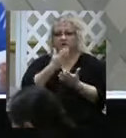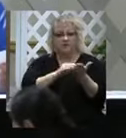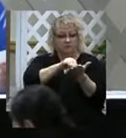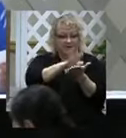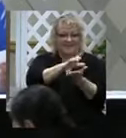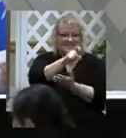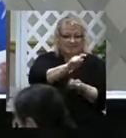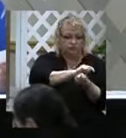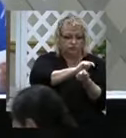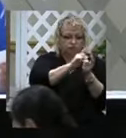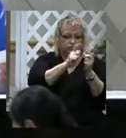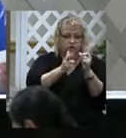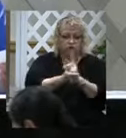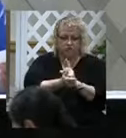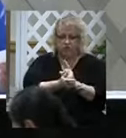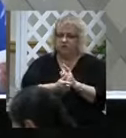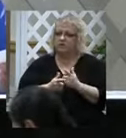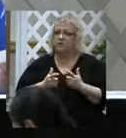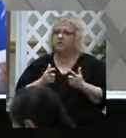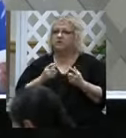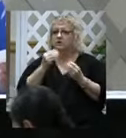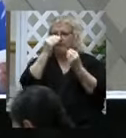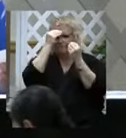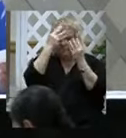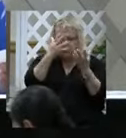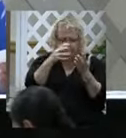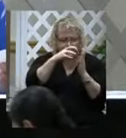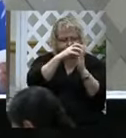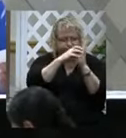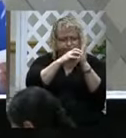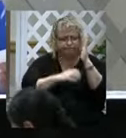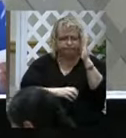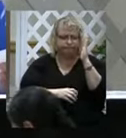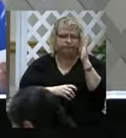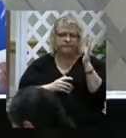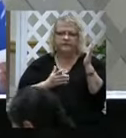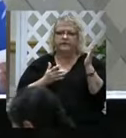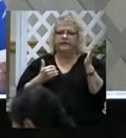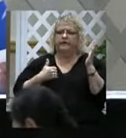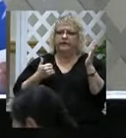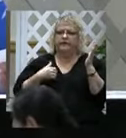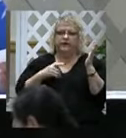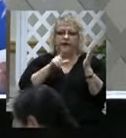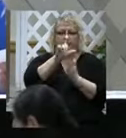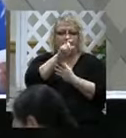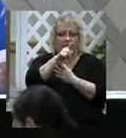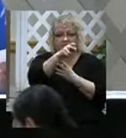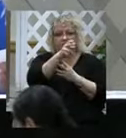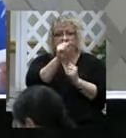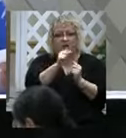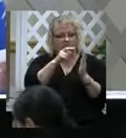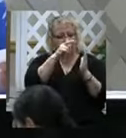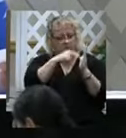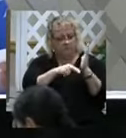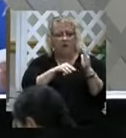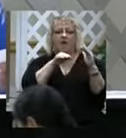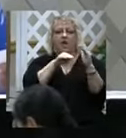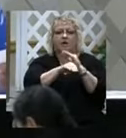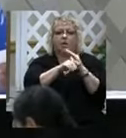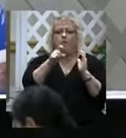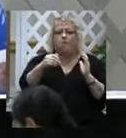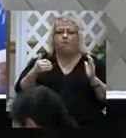translation that are informational and that an LEP user could read, have access to, and